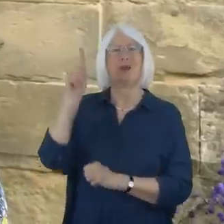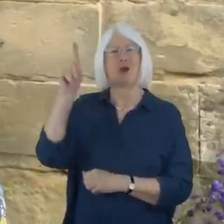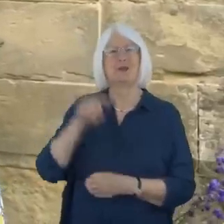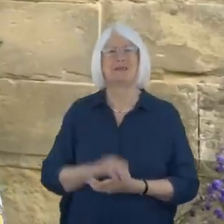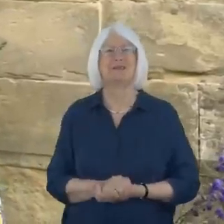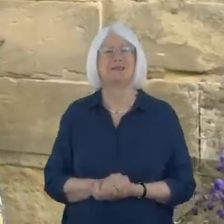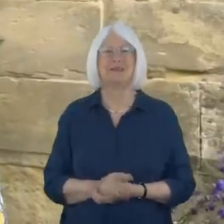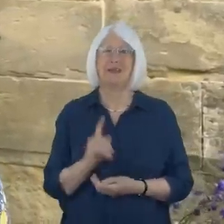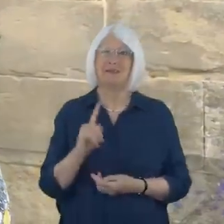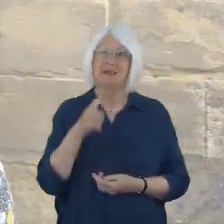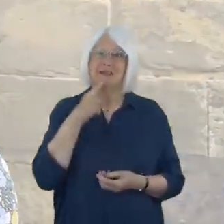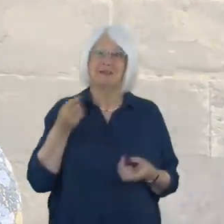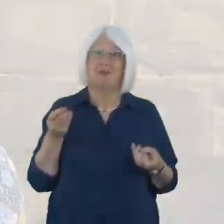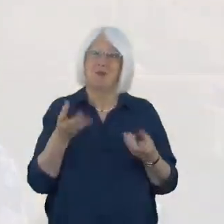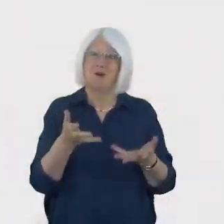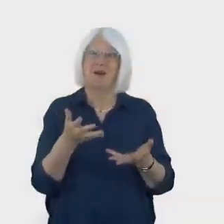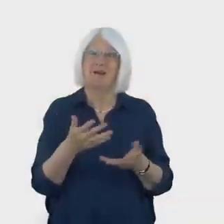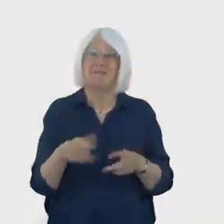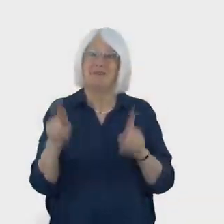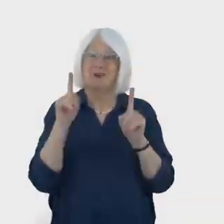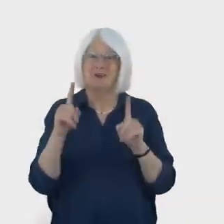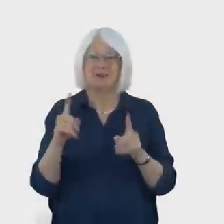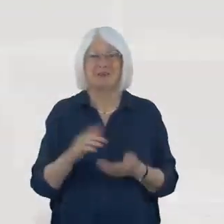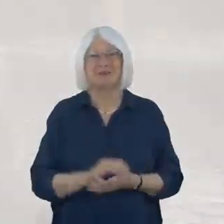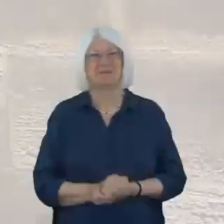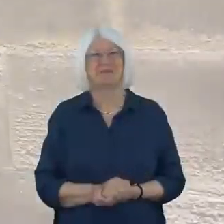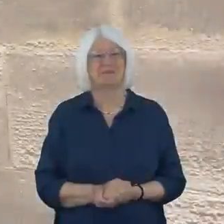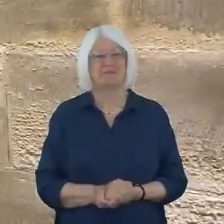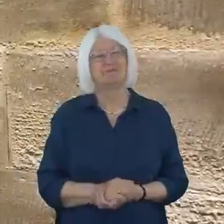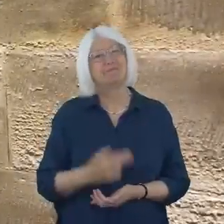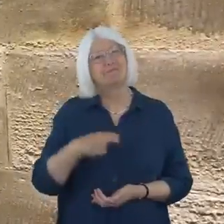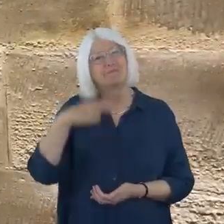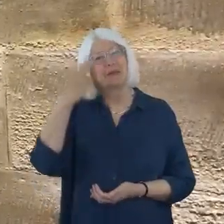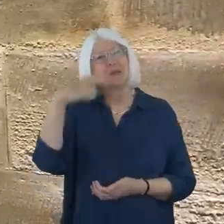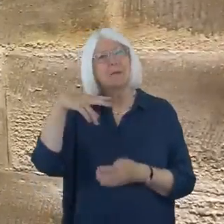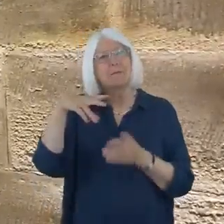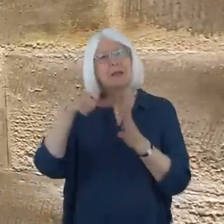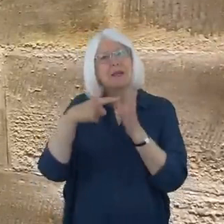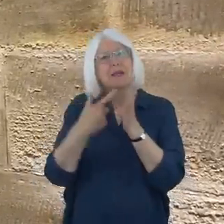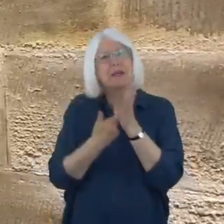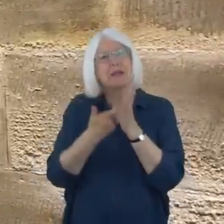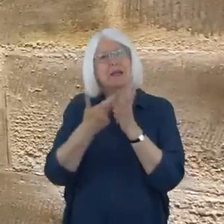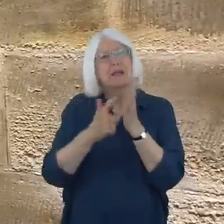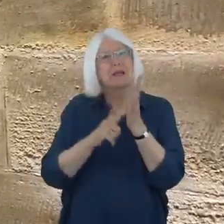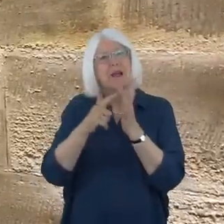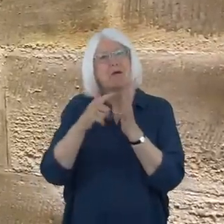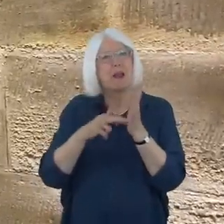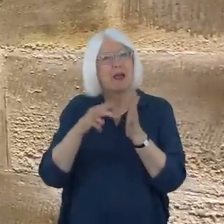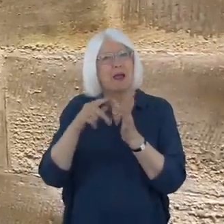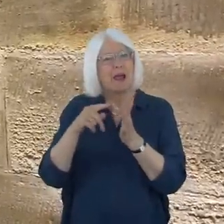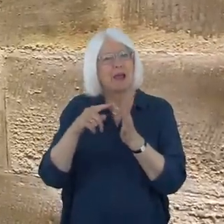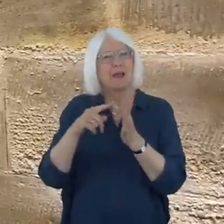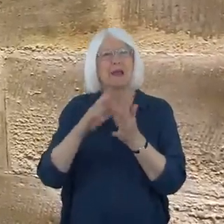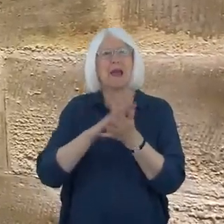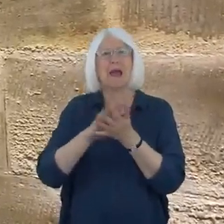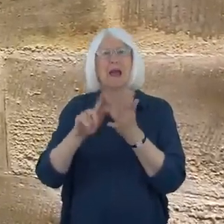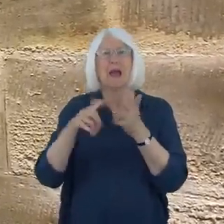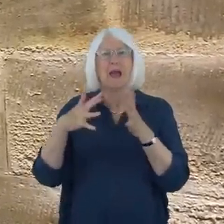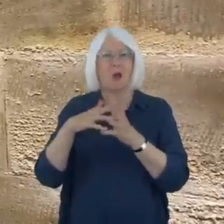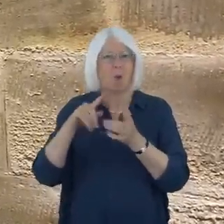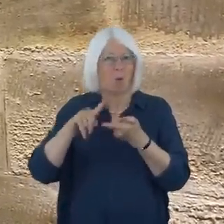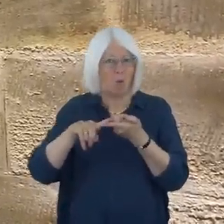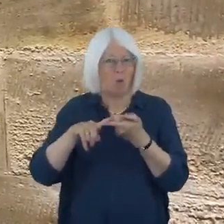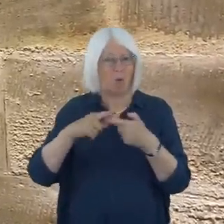This is the word of the Lord. My name's Caroline Howe, and I am